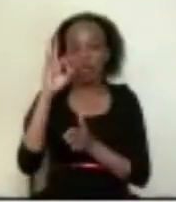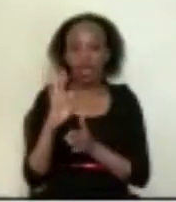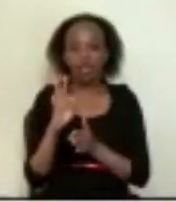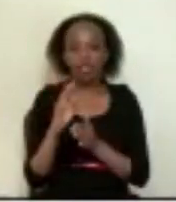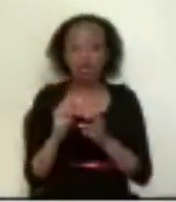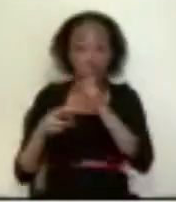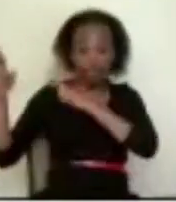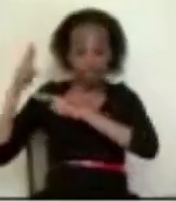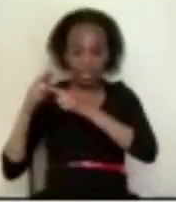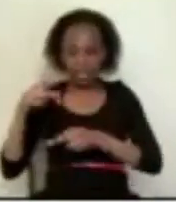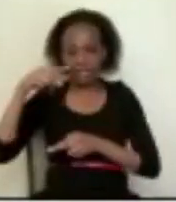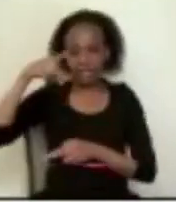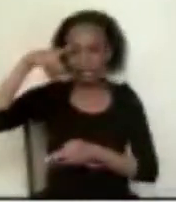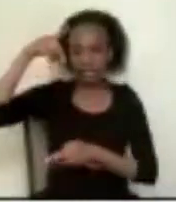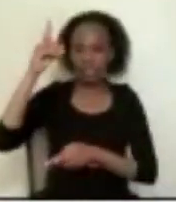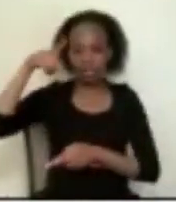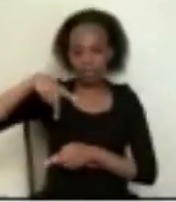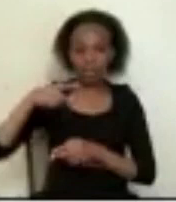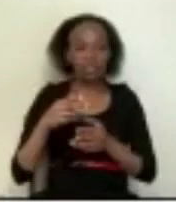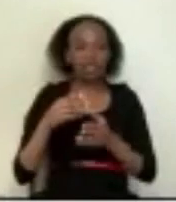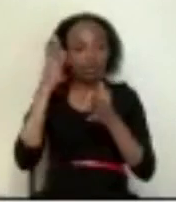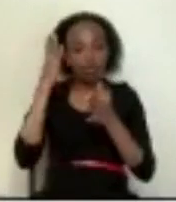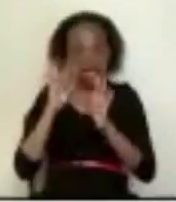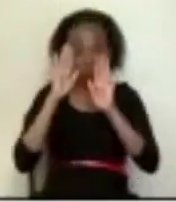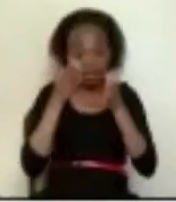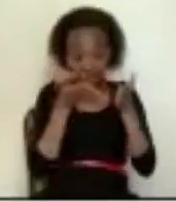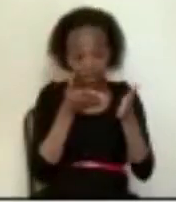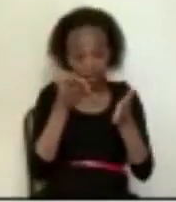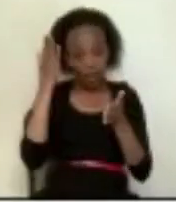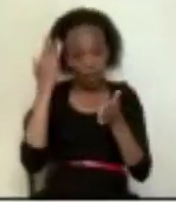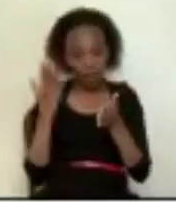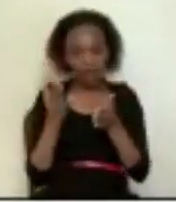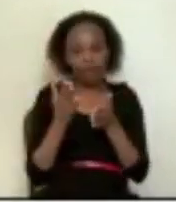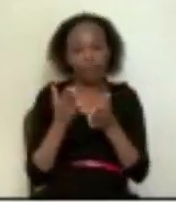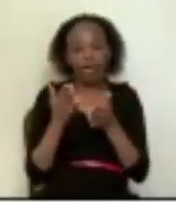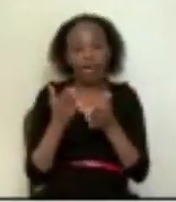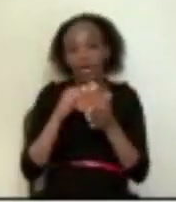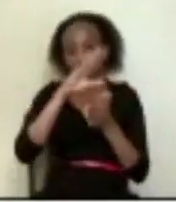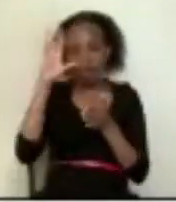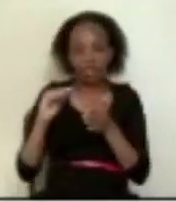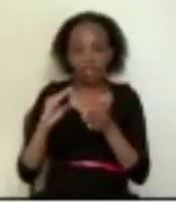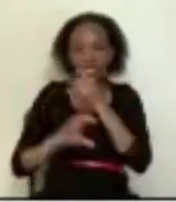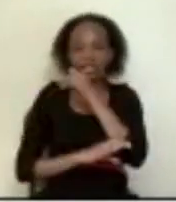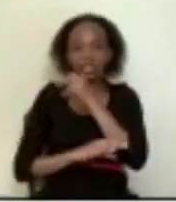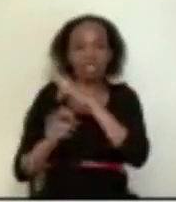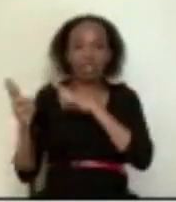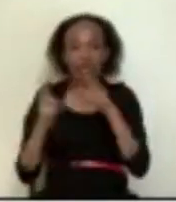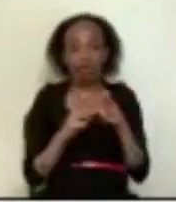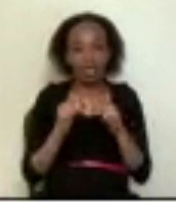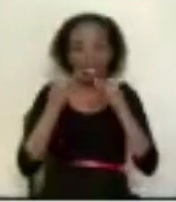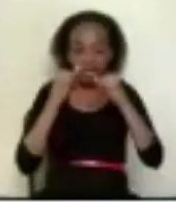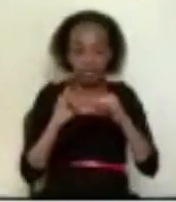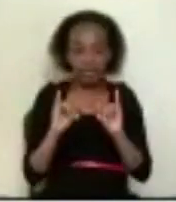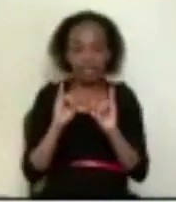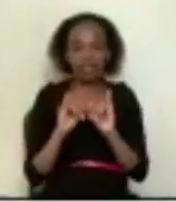GDP revisions, right? So why is this important? This is important because African countries are usually quite dependent